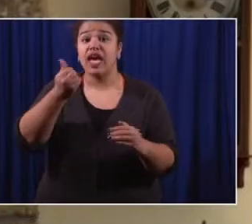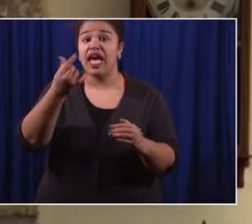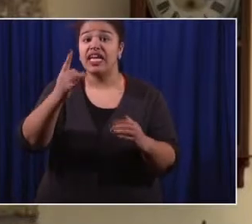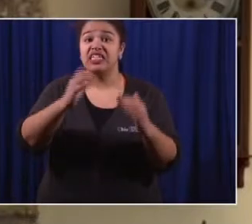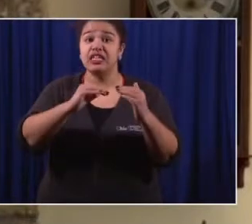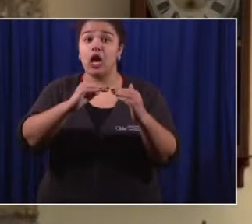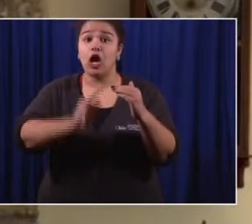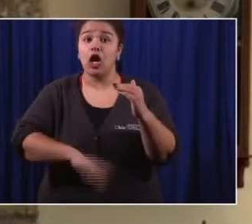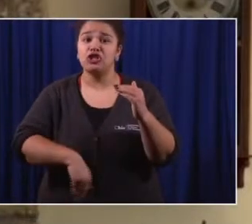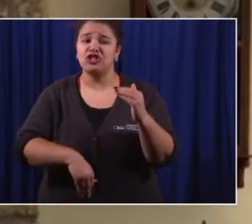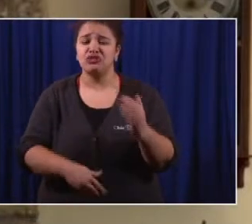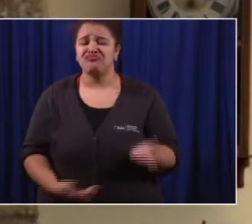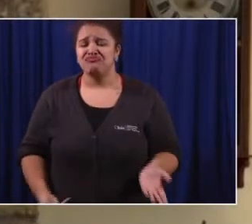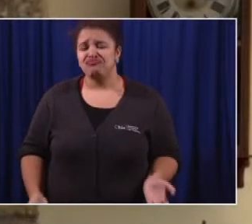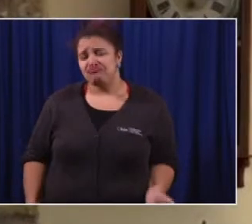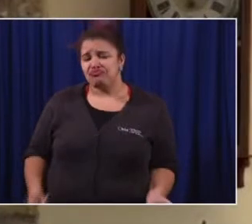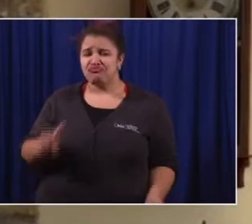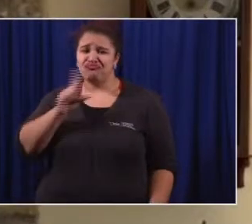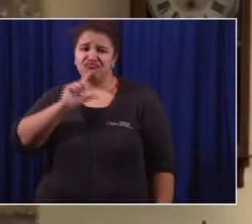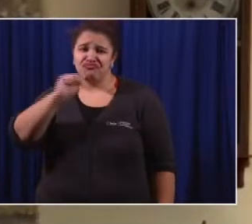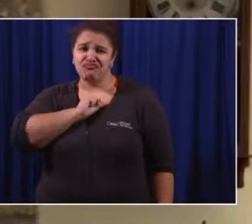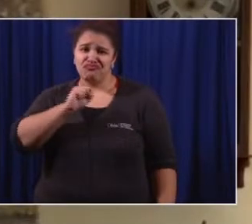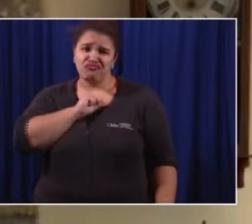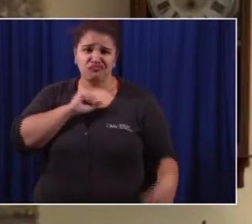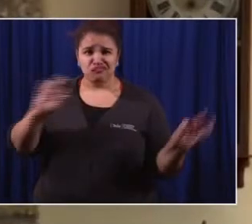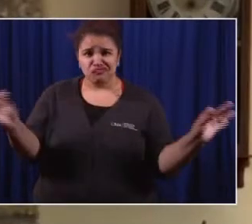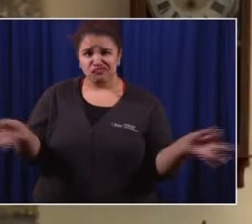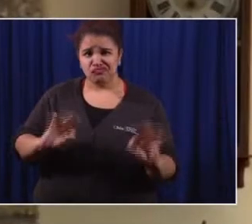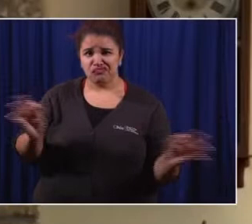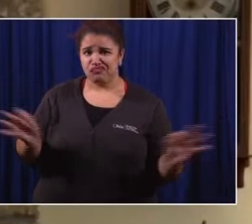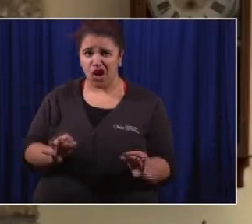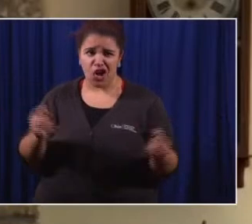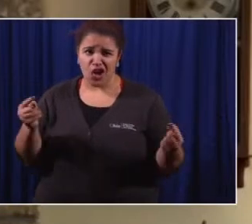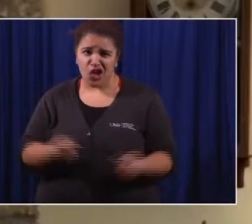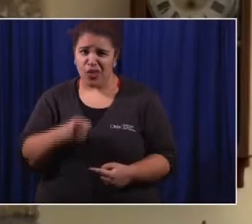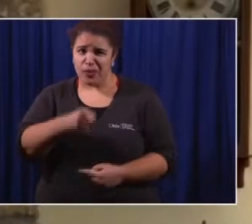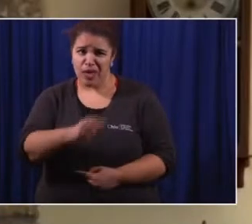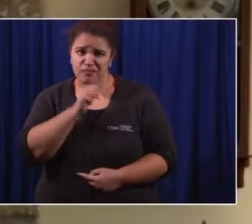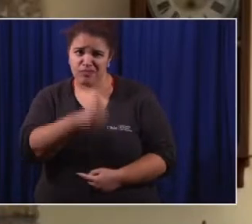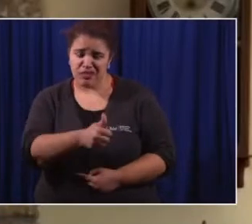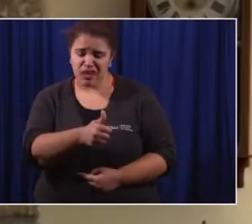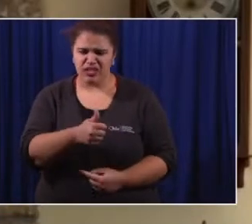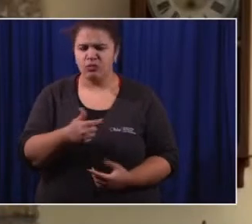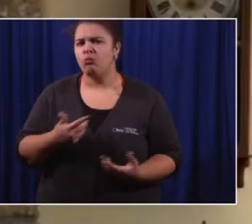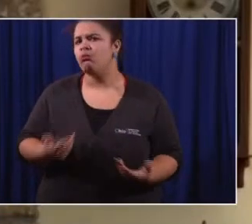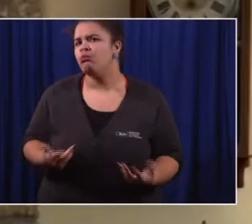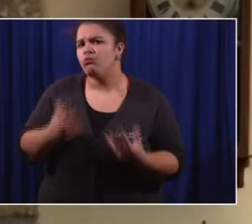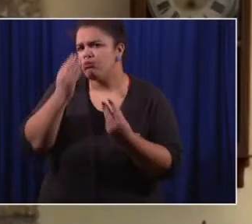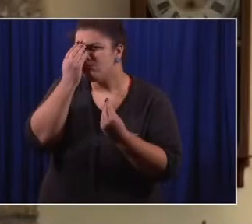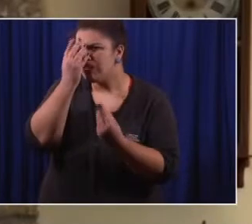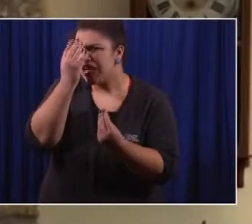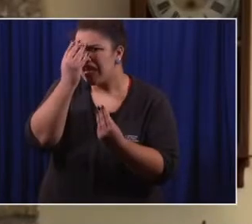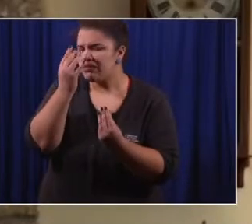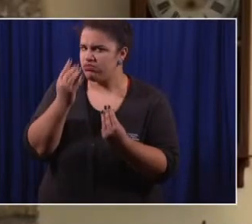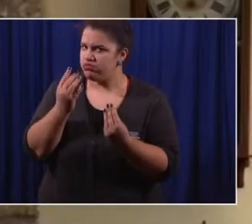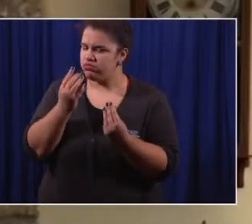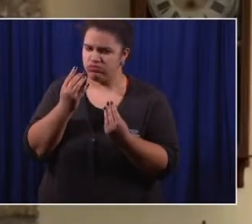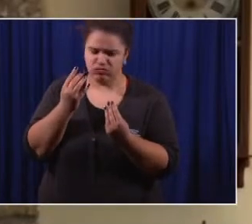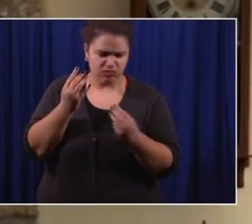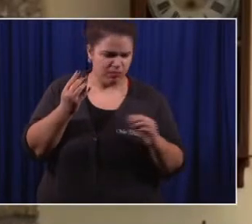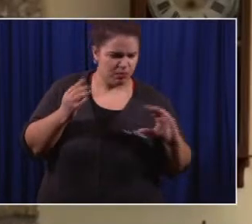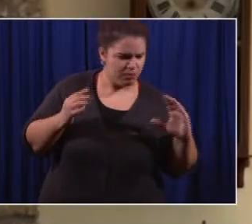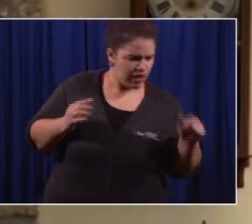is that accurate based on just you're looking at the data in Ohio? And how does that jive with your